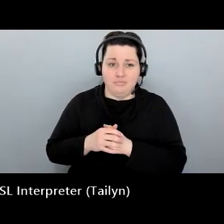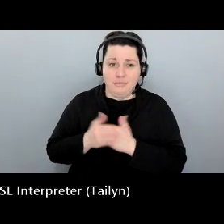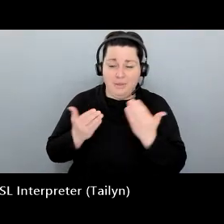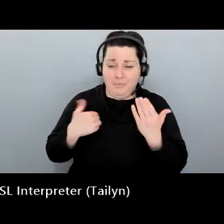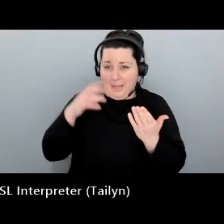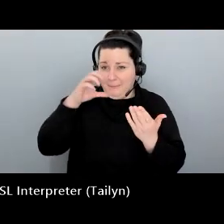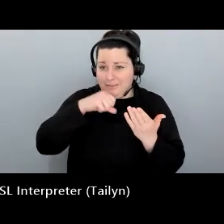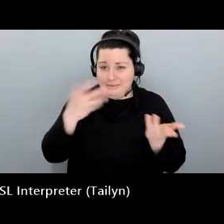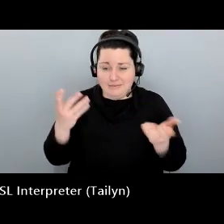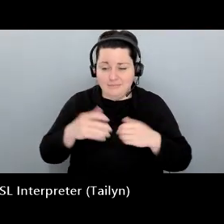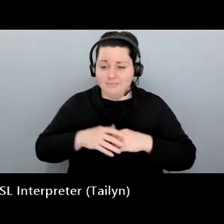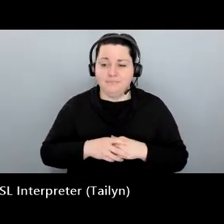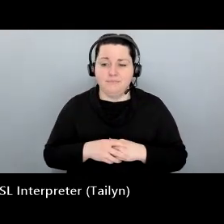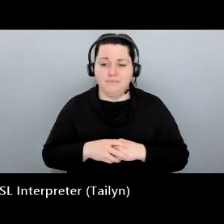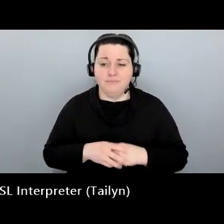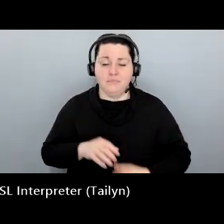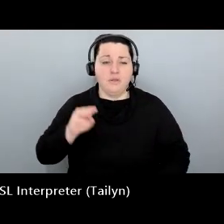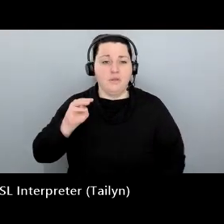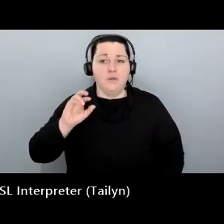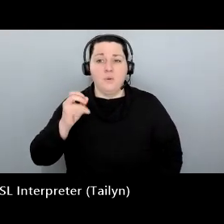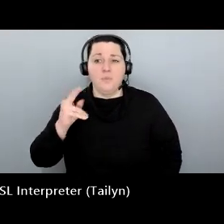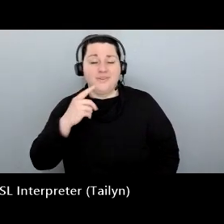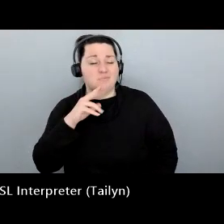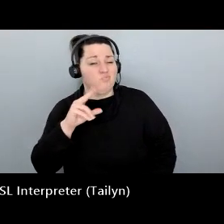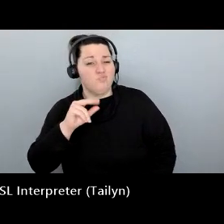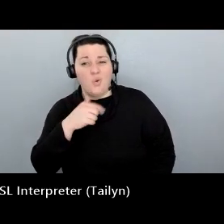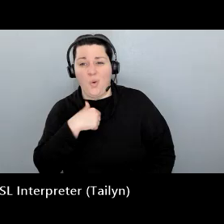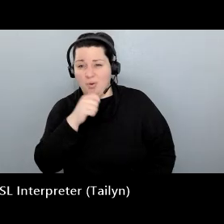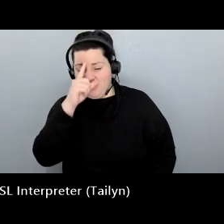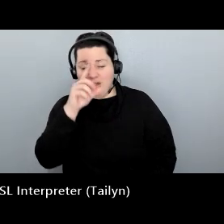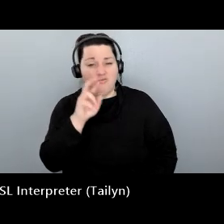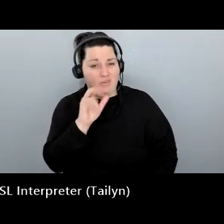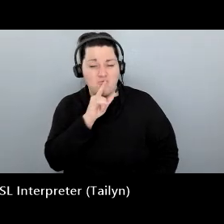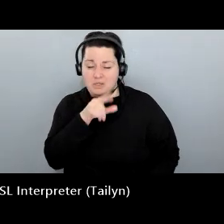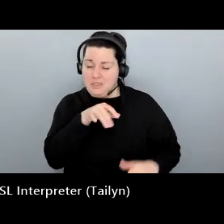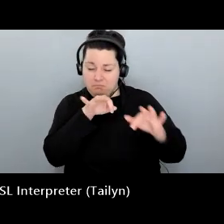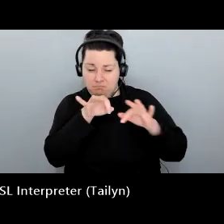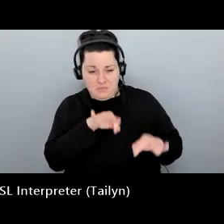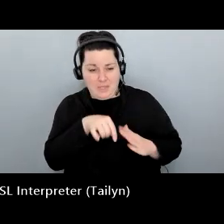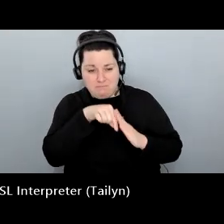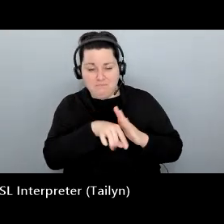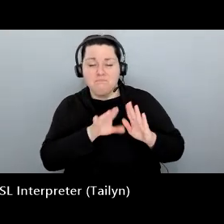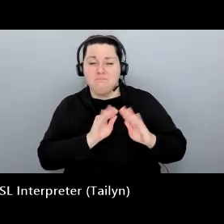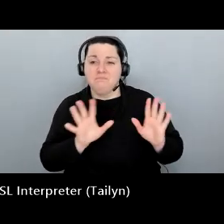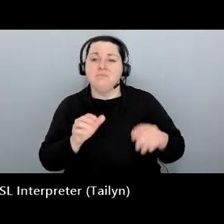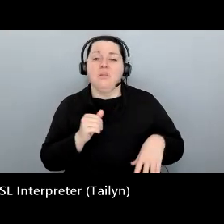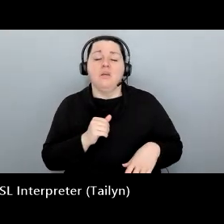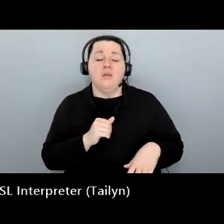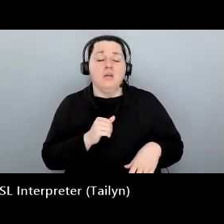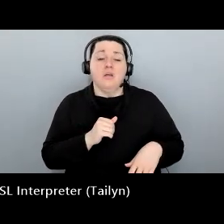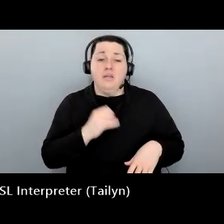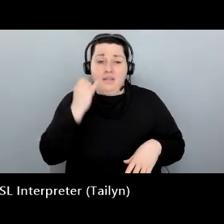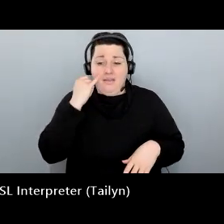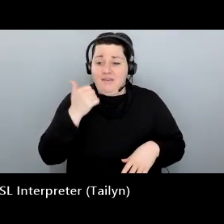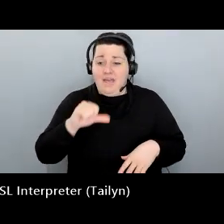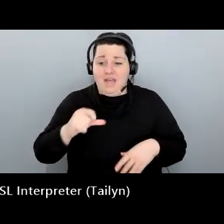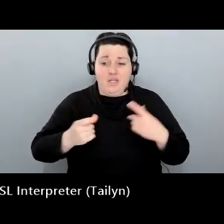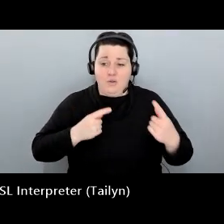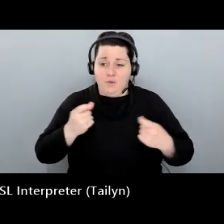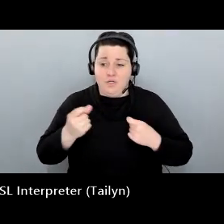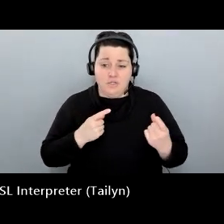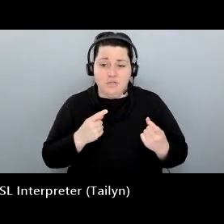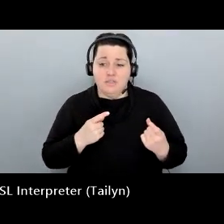missed. No, I don't think so. Ray, you were very thorough, but if yeah, absolutely. If you guys have any questions,